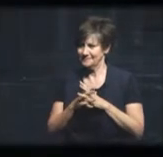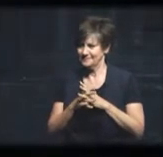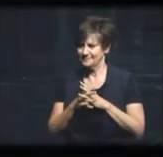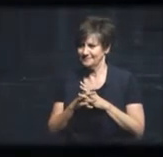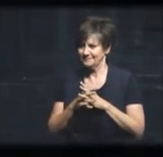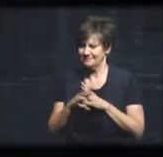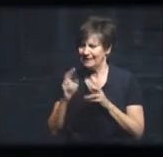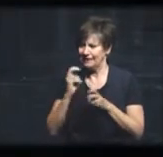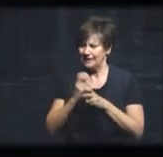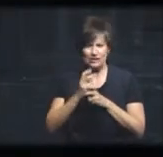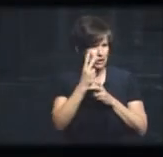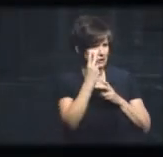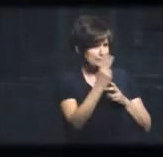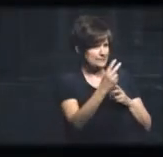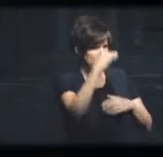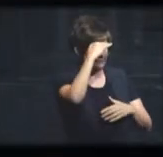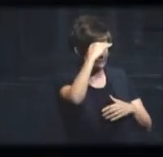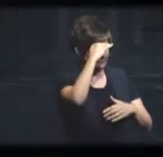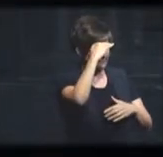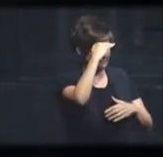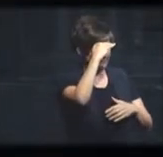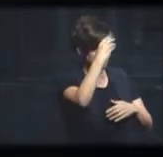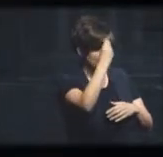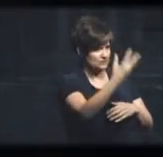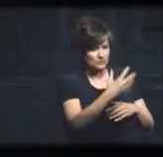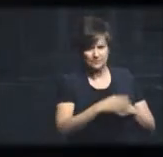It's hard to see out there, just so you know.